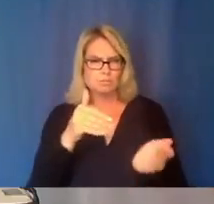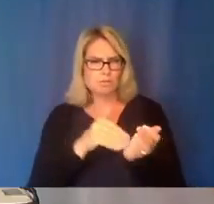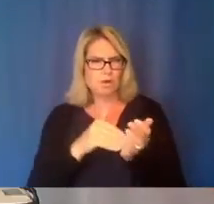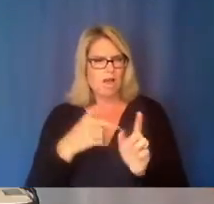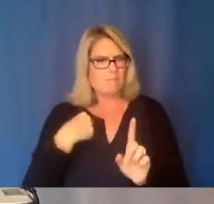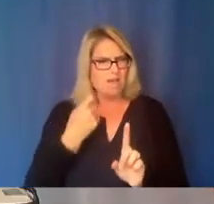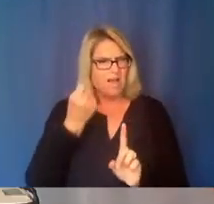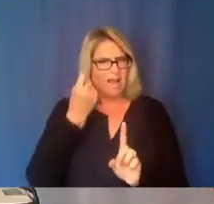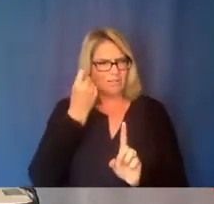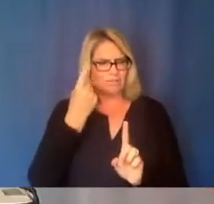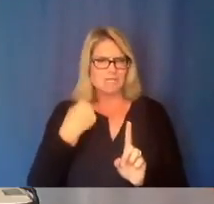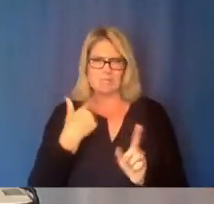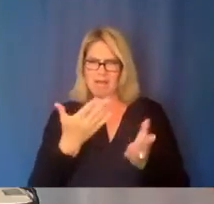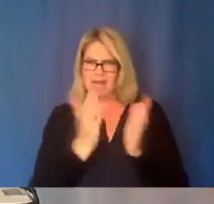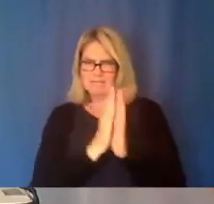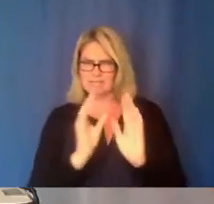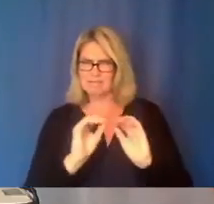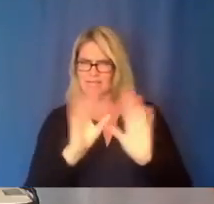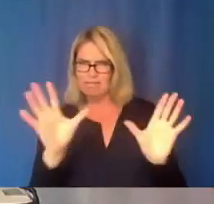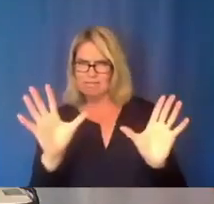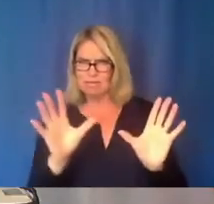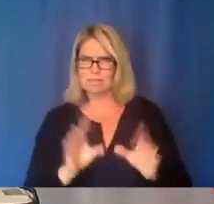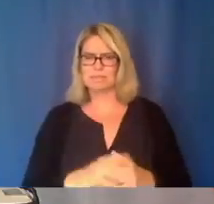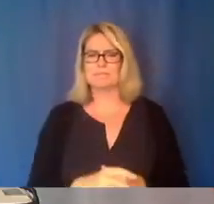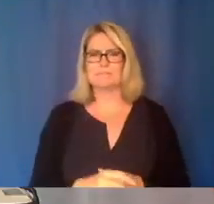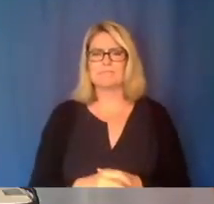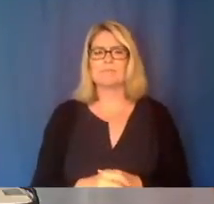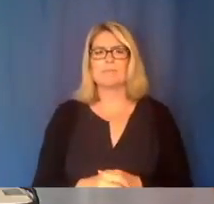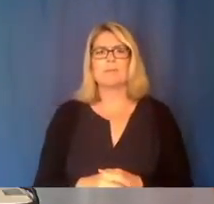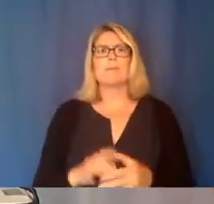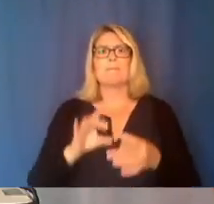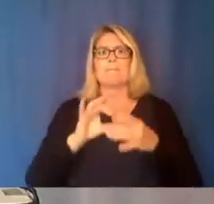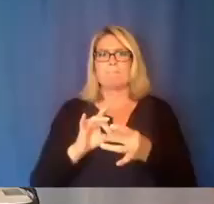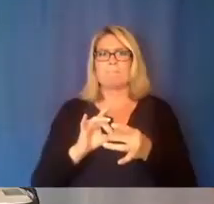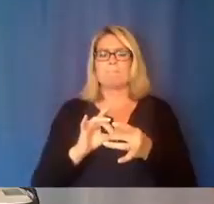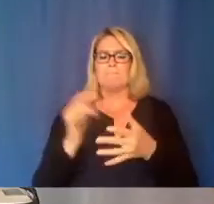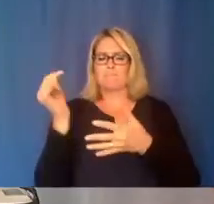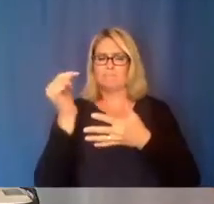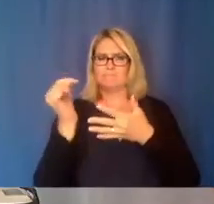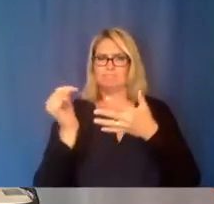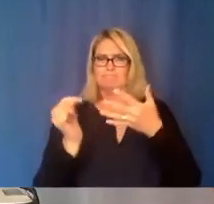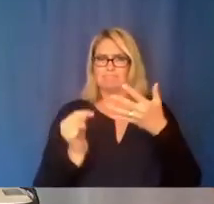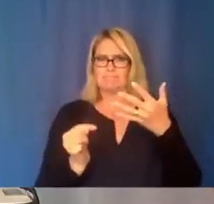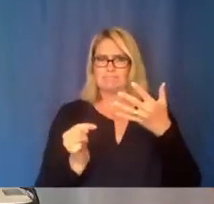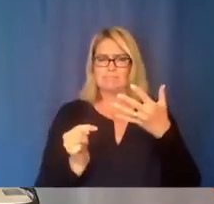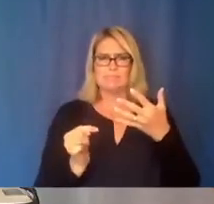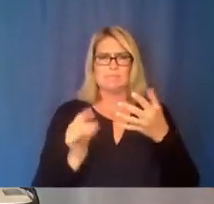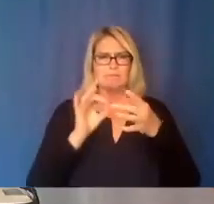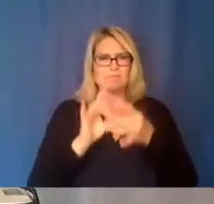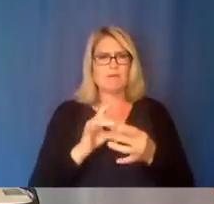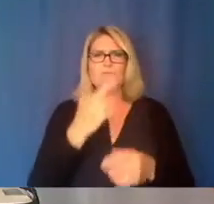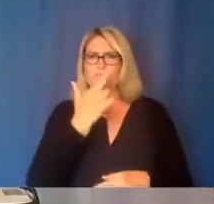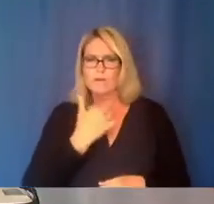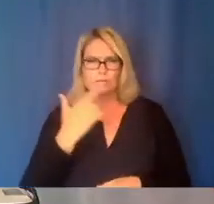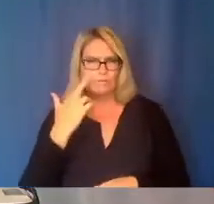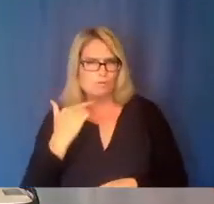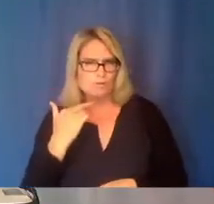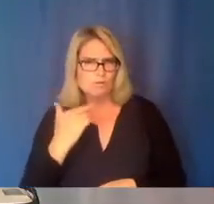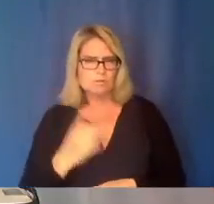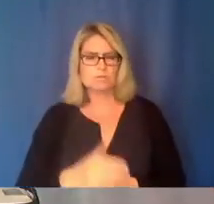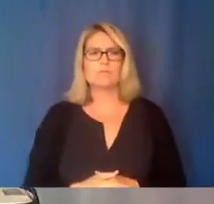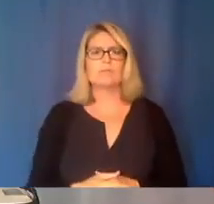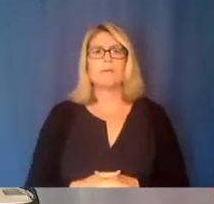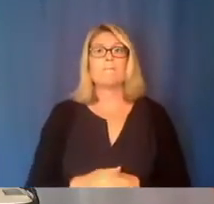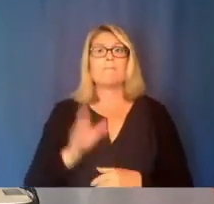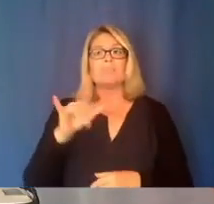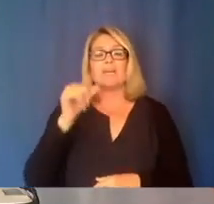you correctly on the lifting or the easing of restrictions for restaurants. For example, a story I did